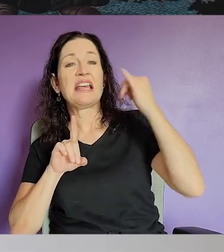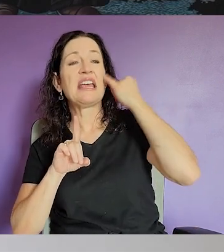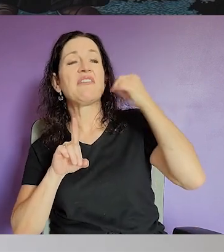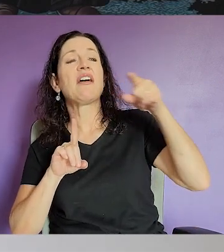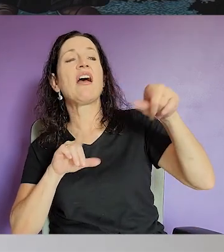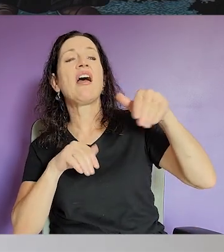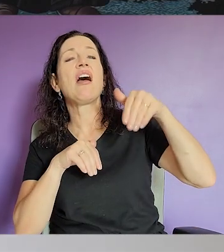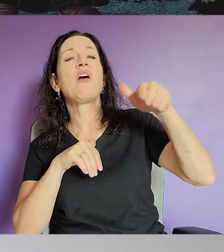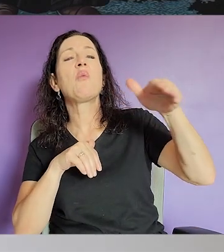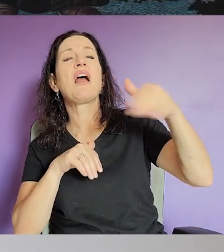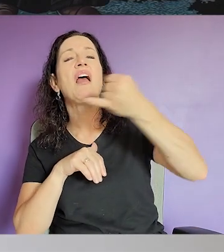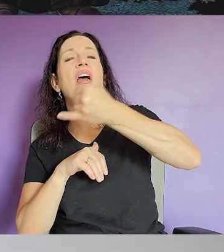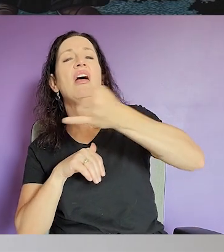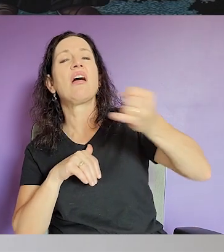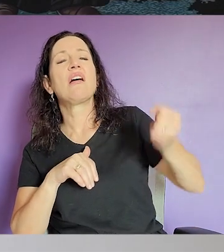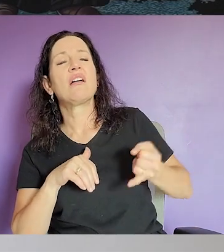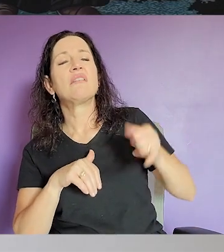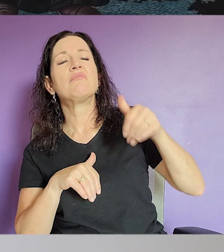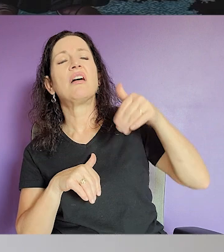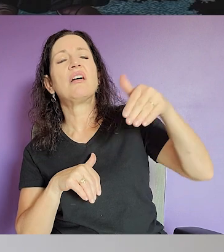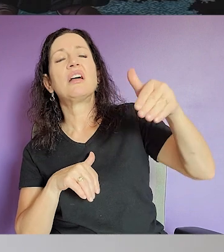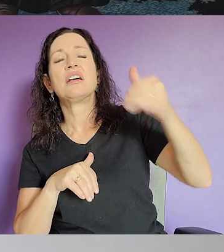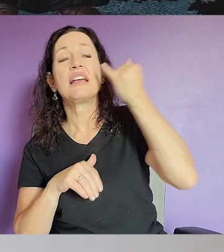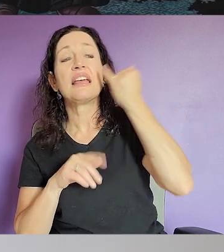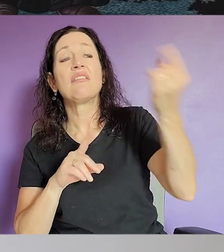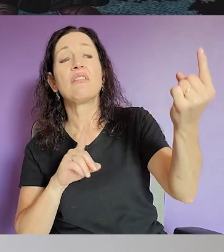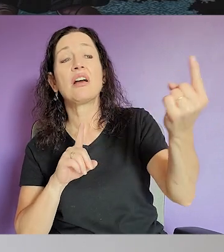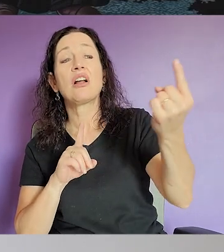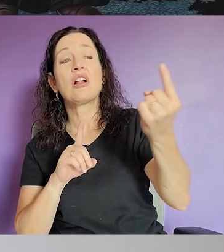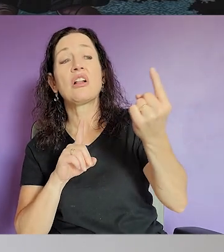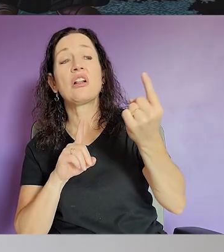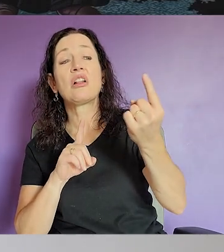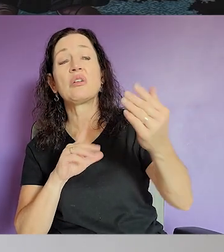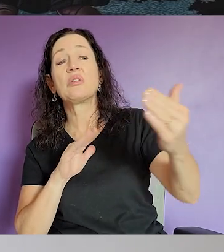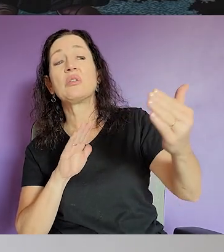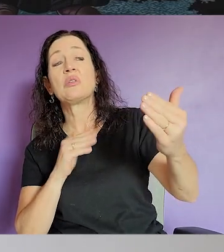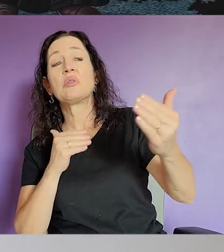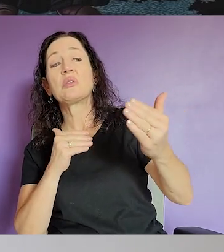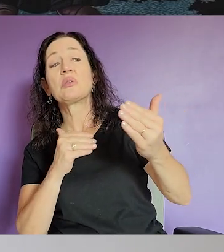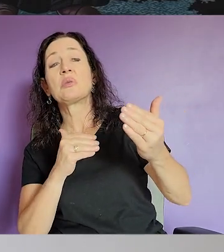Keep them away, and if you let them get too close,